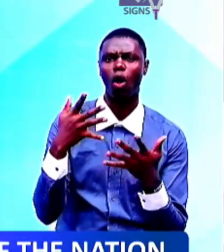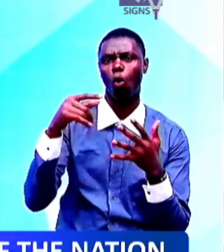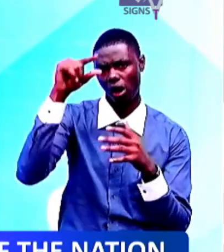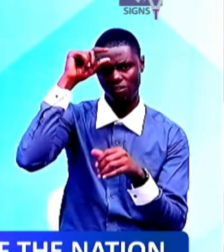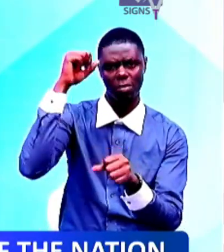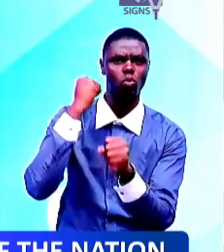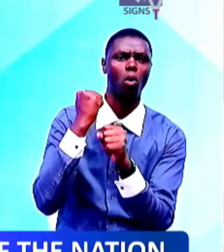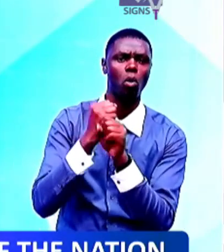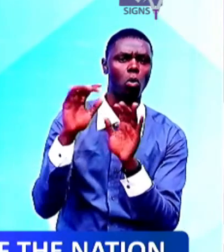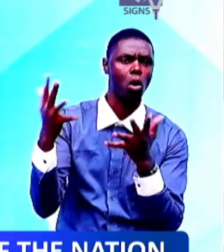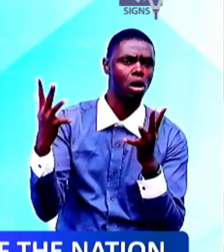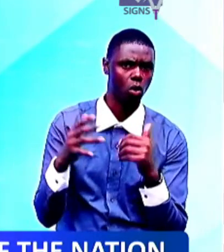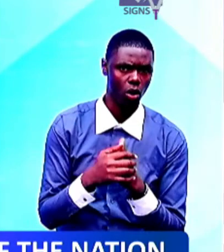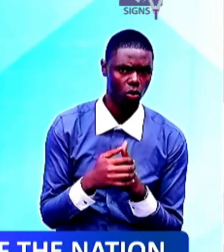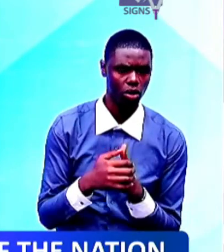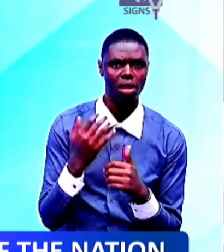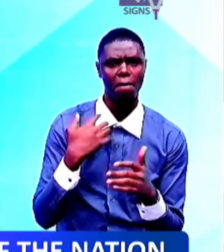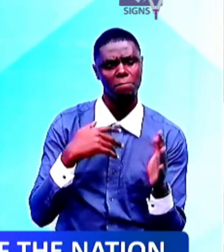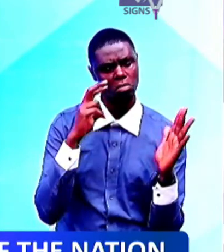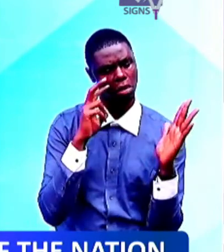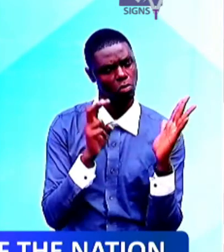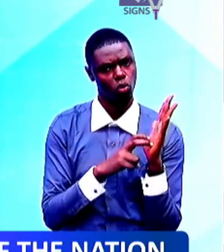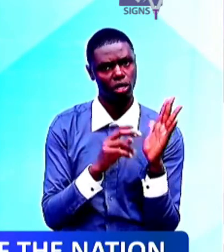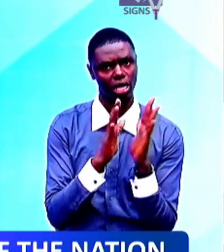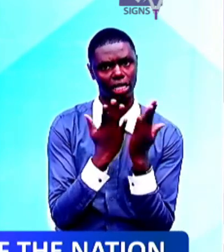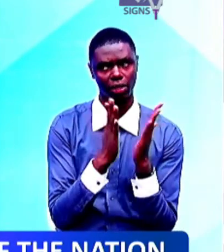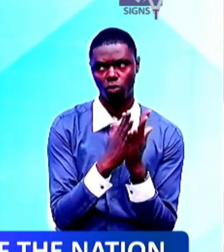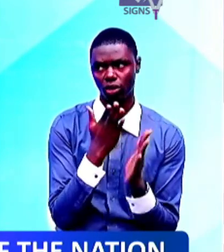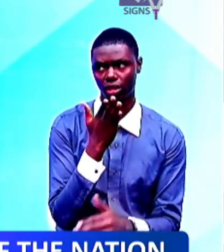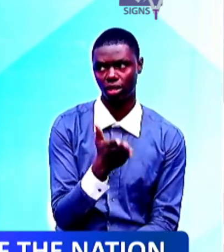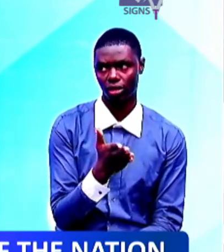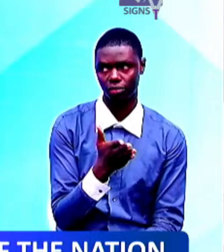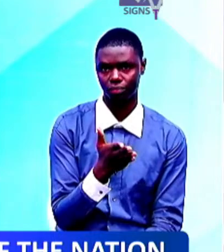how it works. I am checking a book out here.